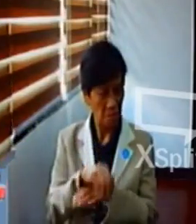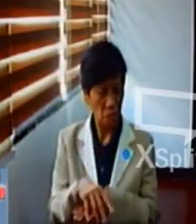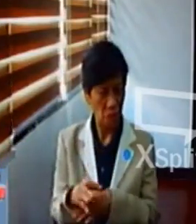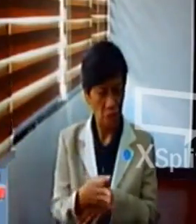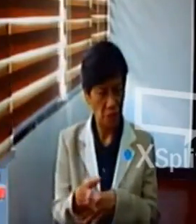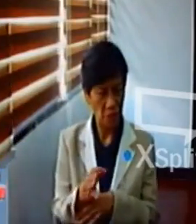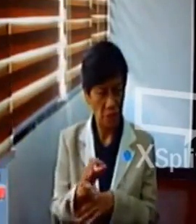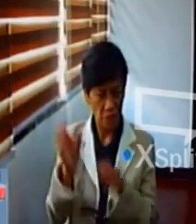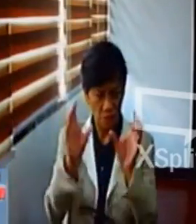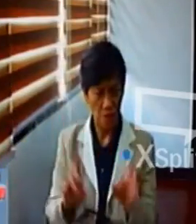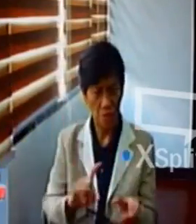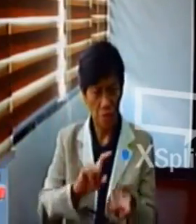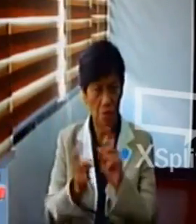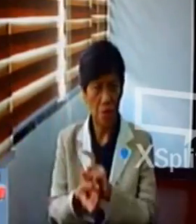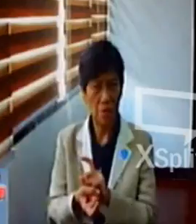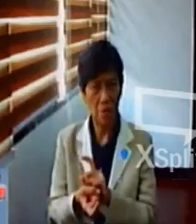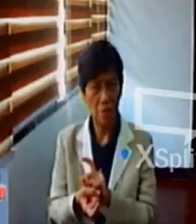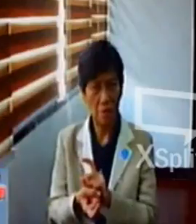change?